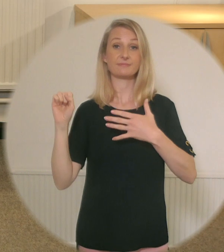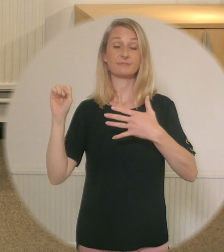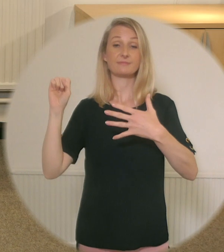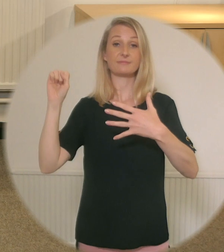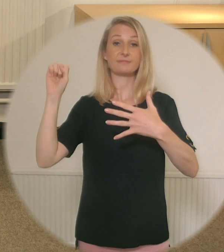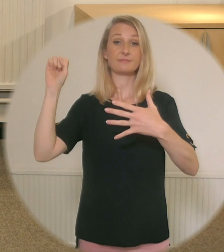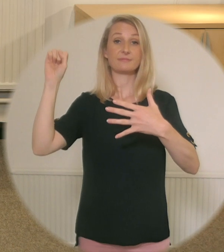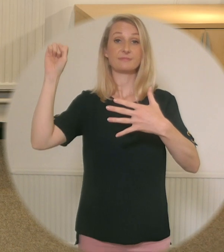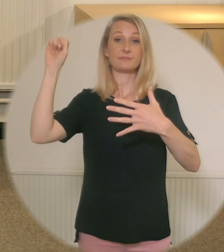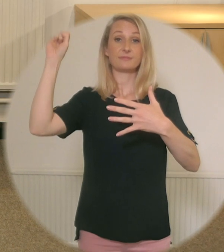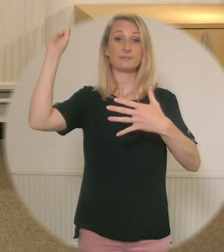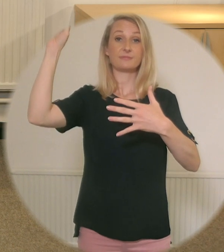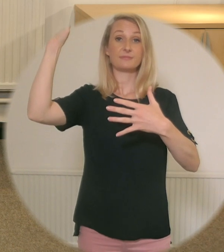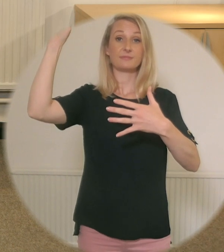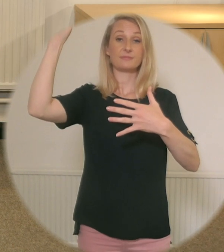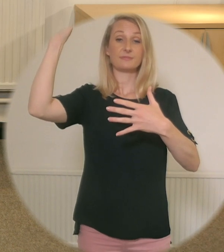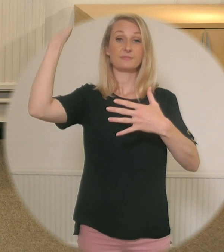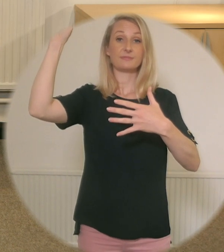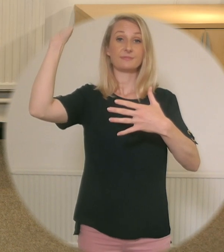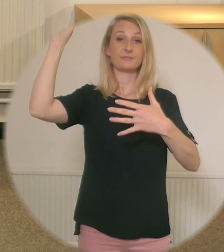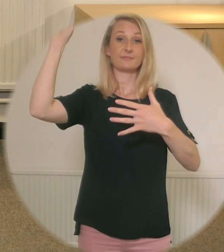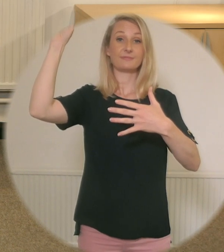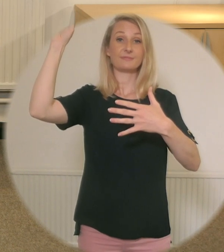Inhale, rising up.